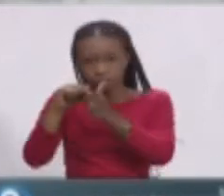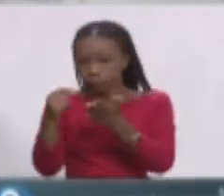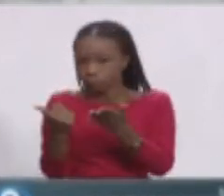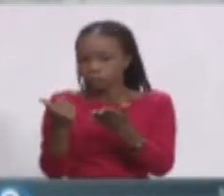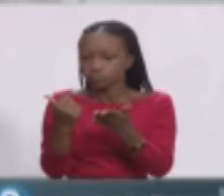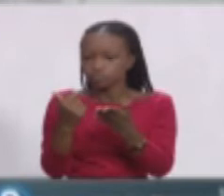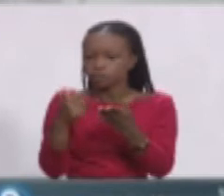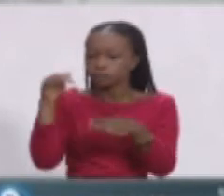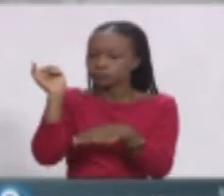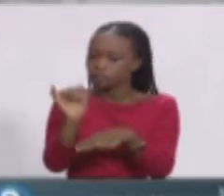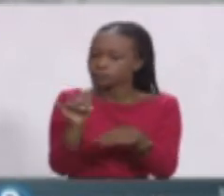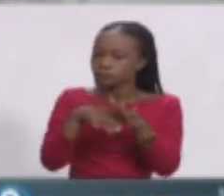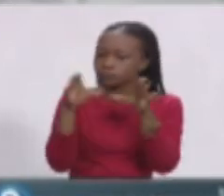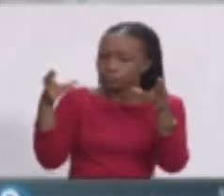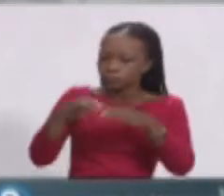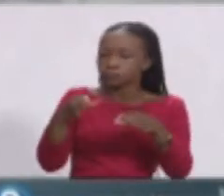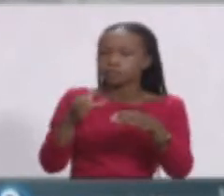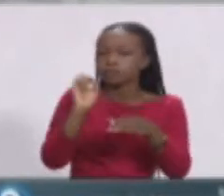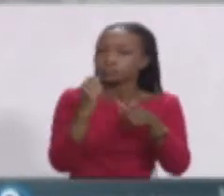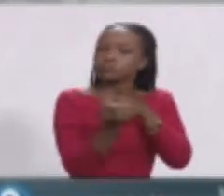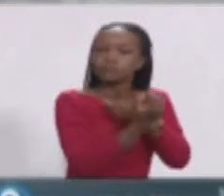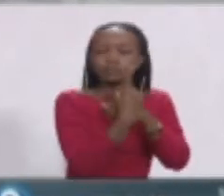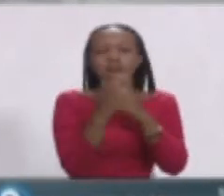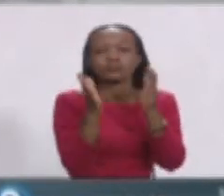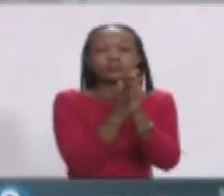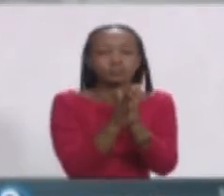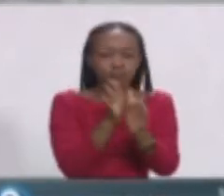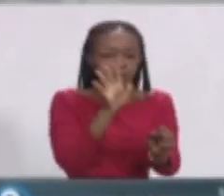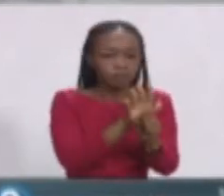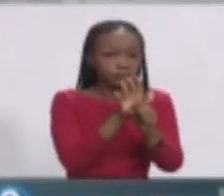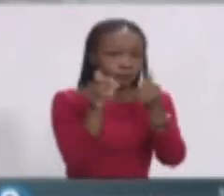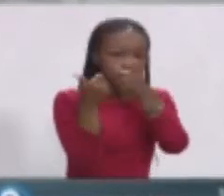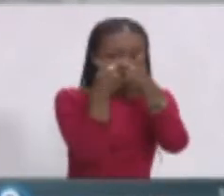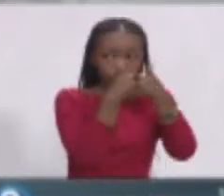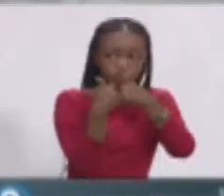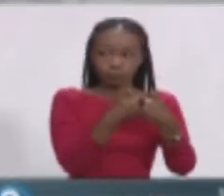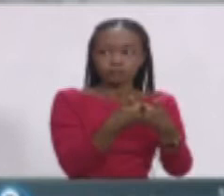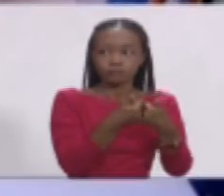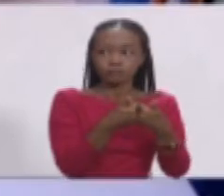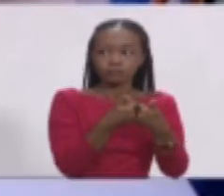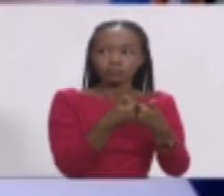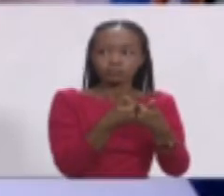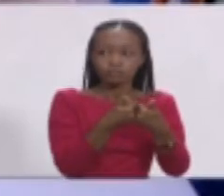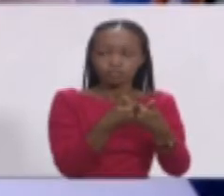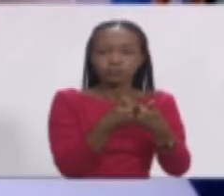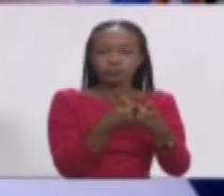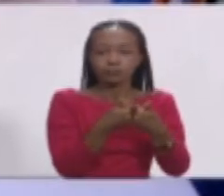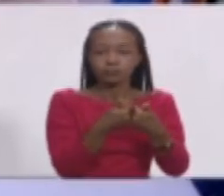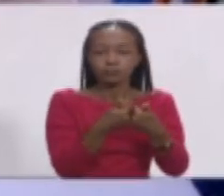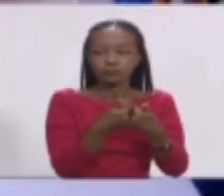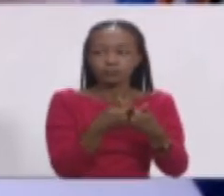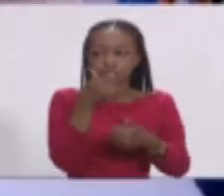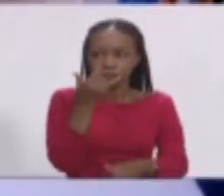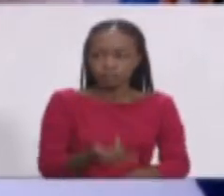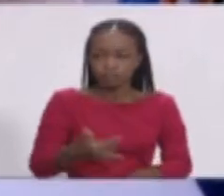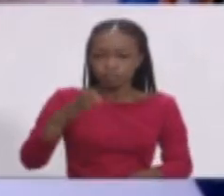a space of uncertainty can come also with a lot of challenges when it comes to our mental wellness. Sylvia